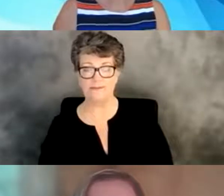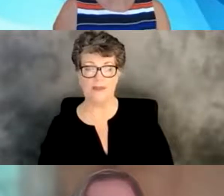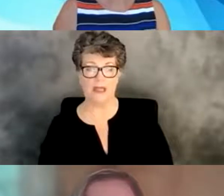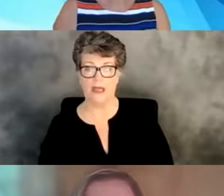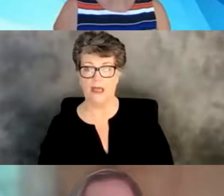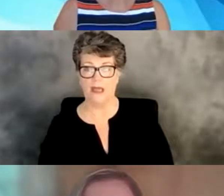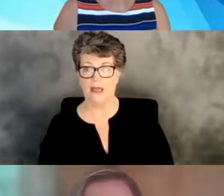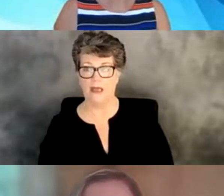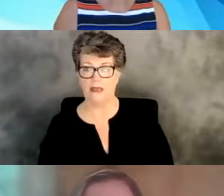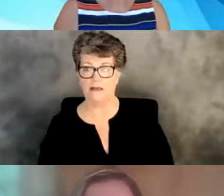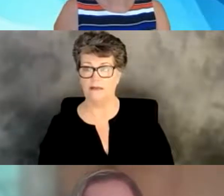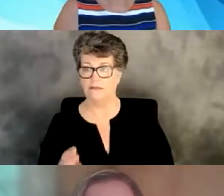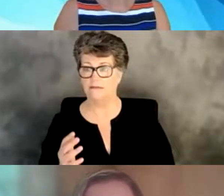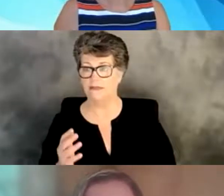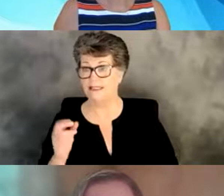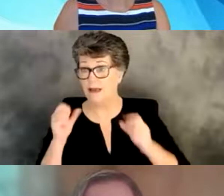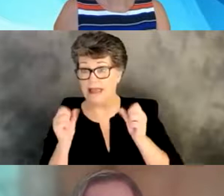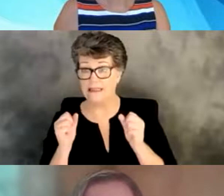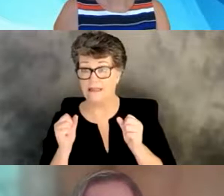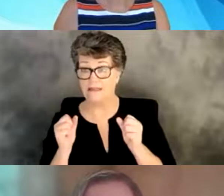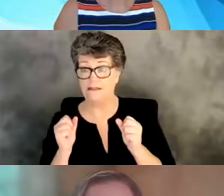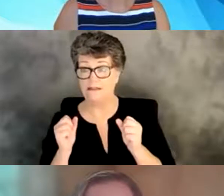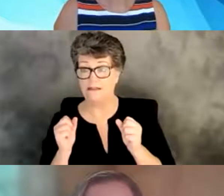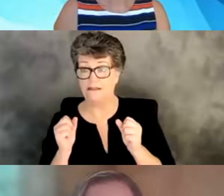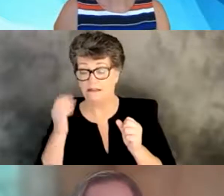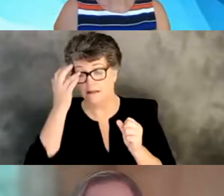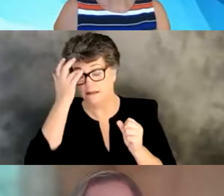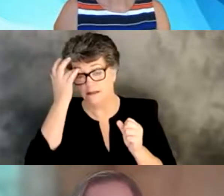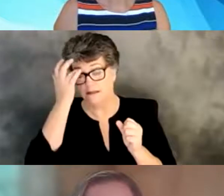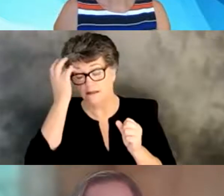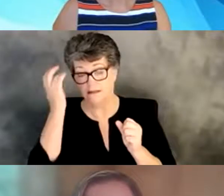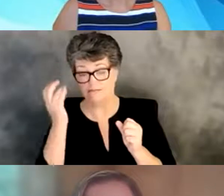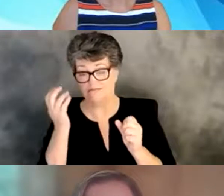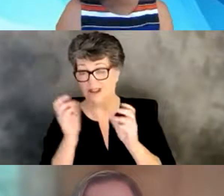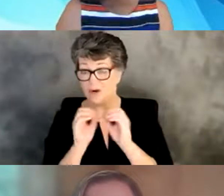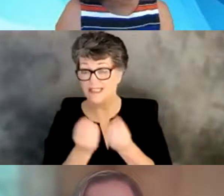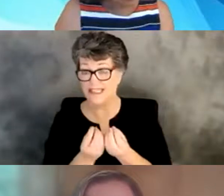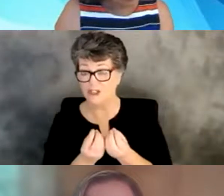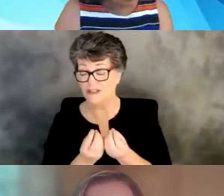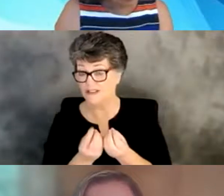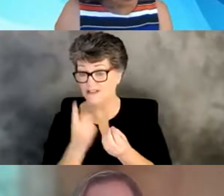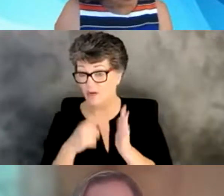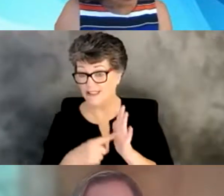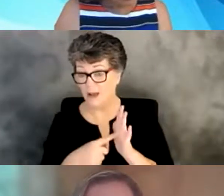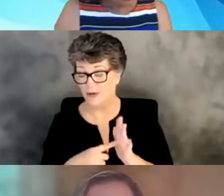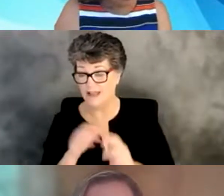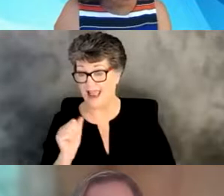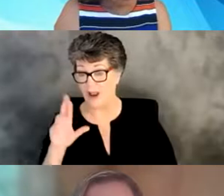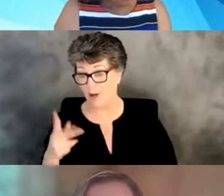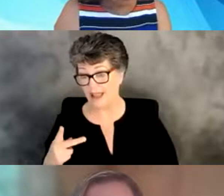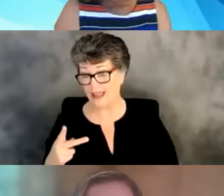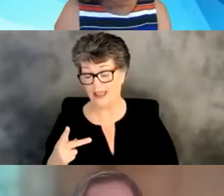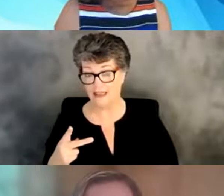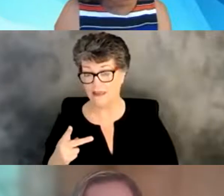It's amazing to me to see people like, and organizations, for example, AARP taking the